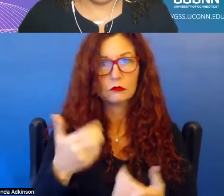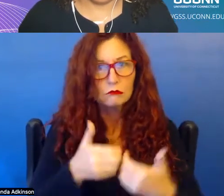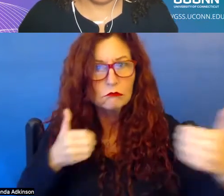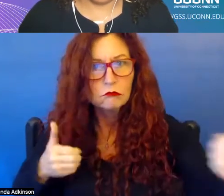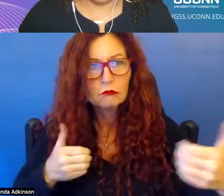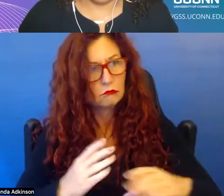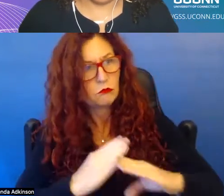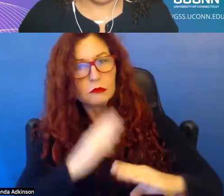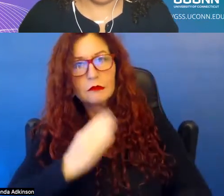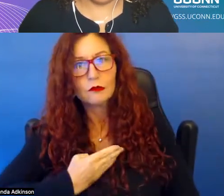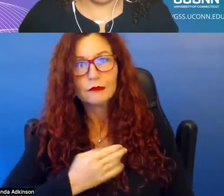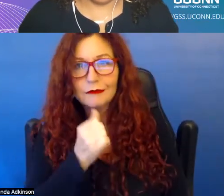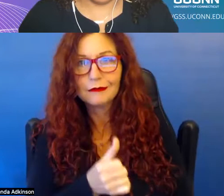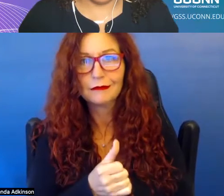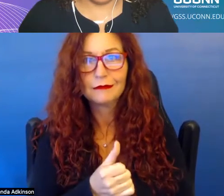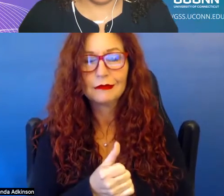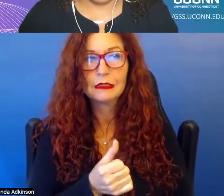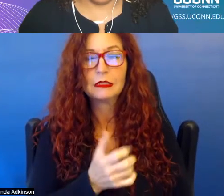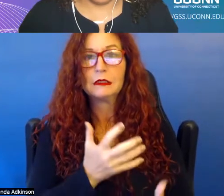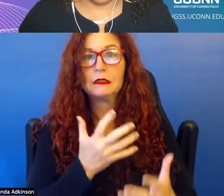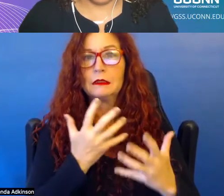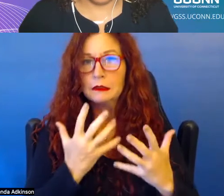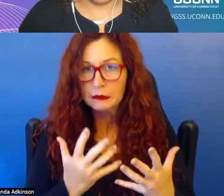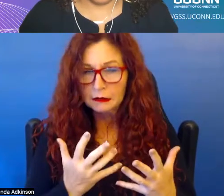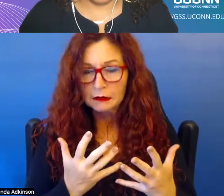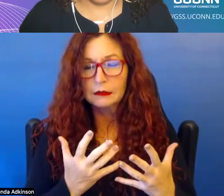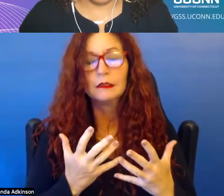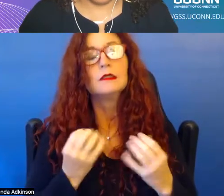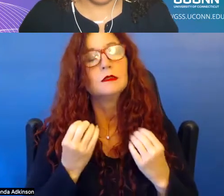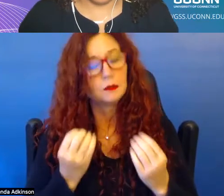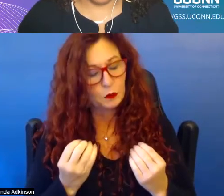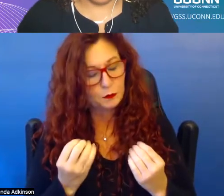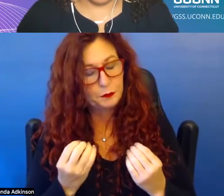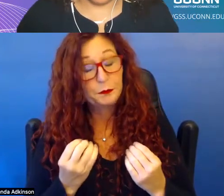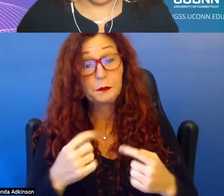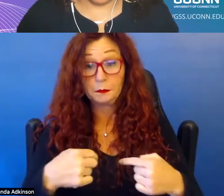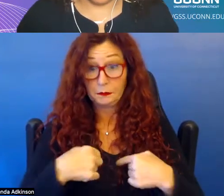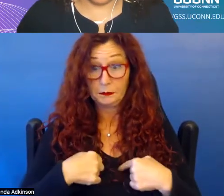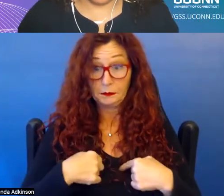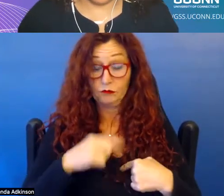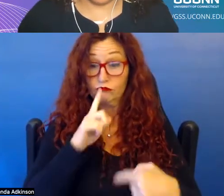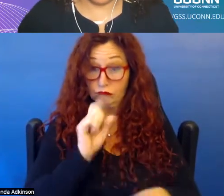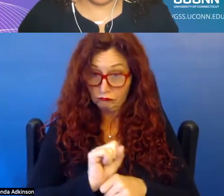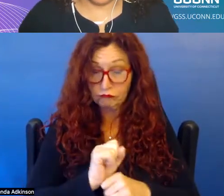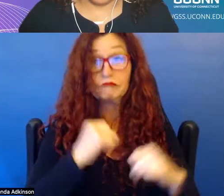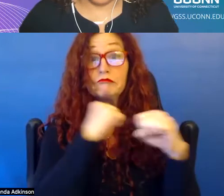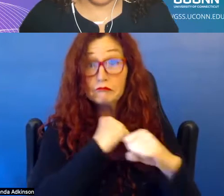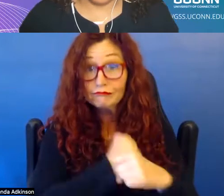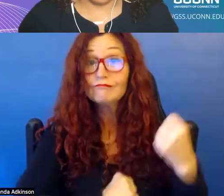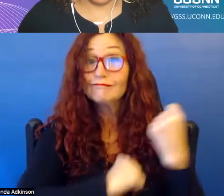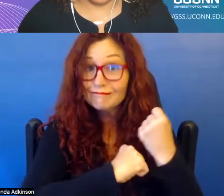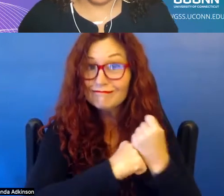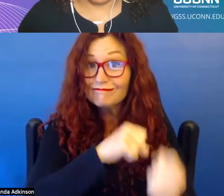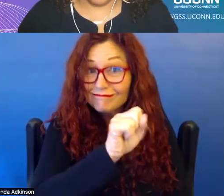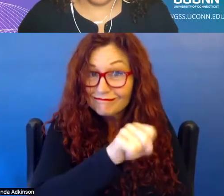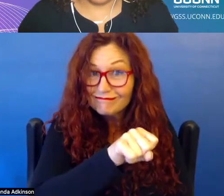into a print anthology. So for me, I definitely see myself as an activist, and my activist comes through in my cultural